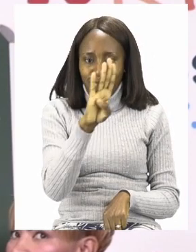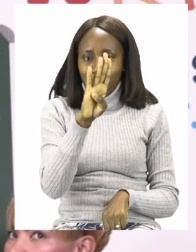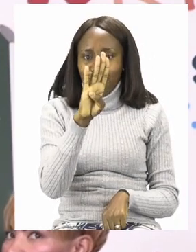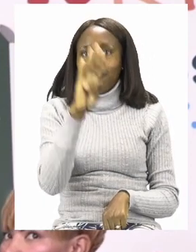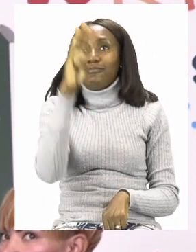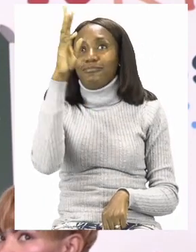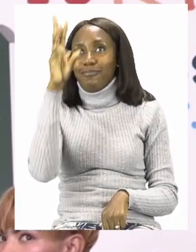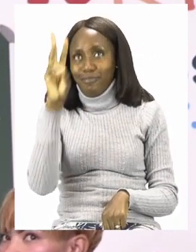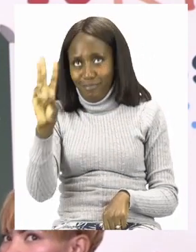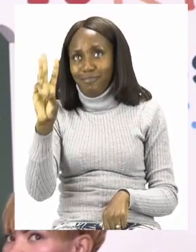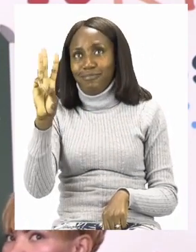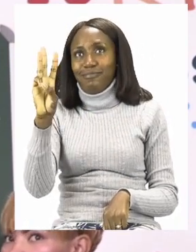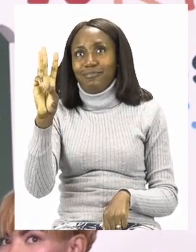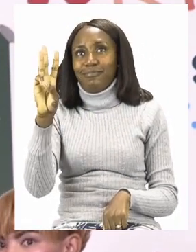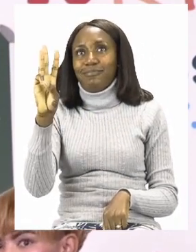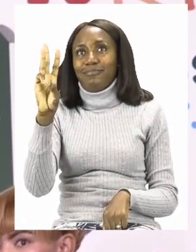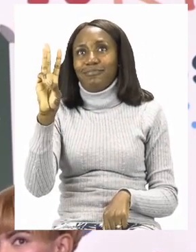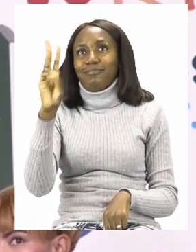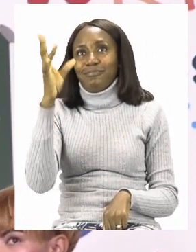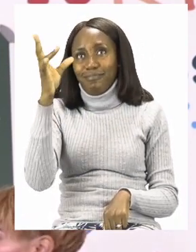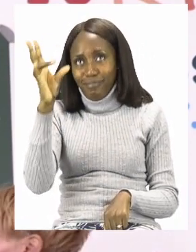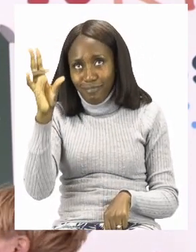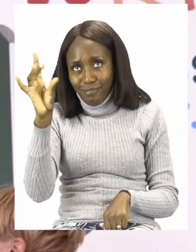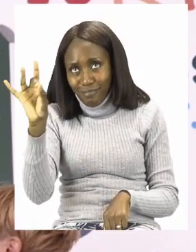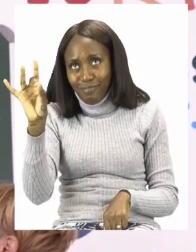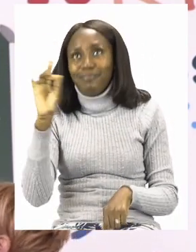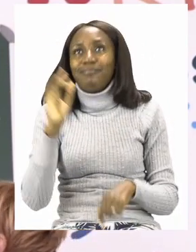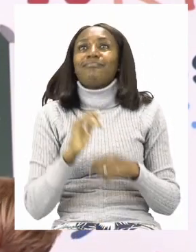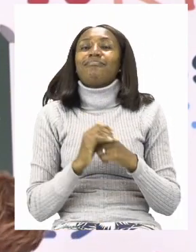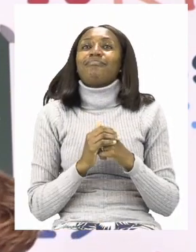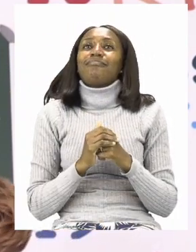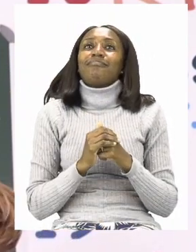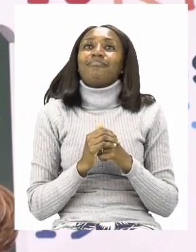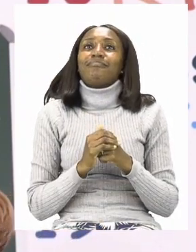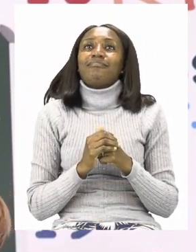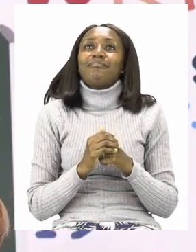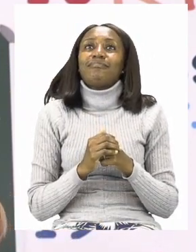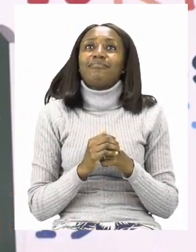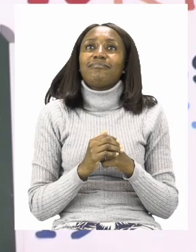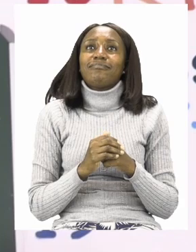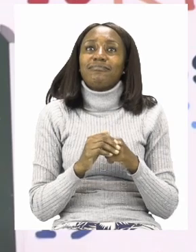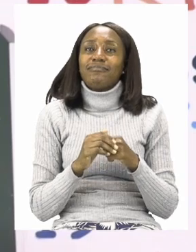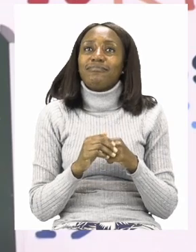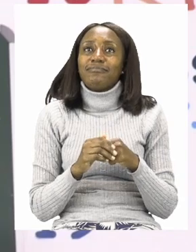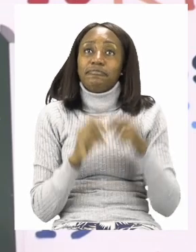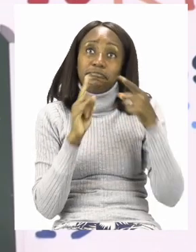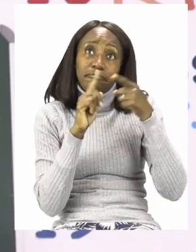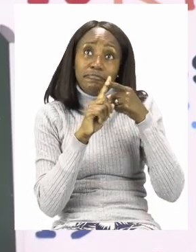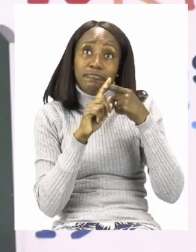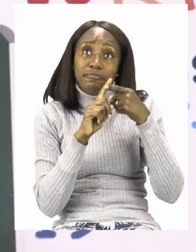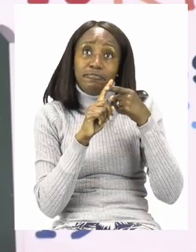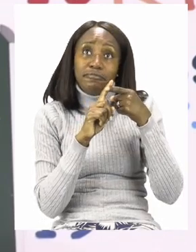these groups together. So we start with the first part,